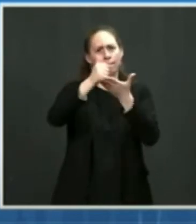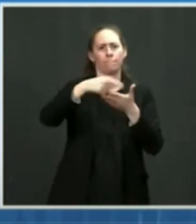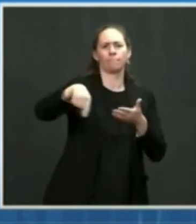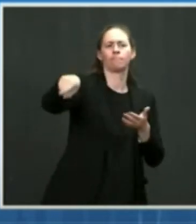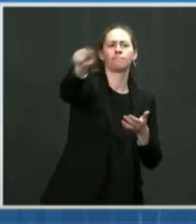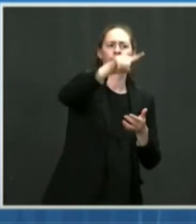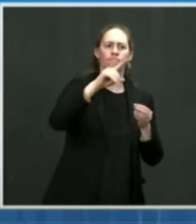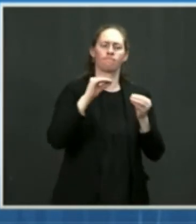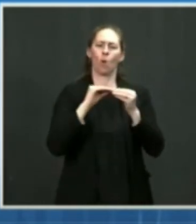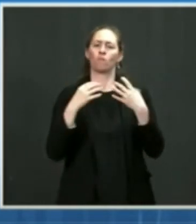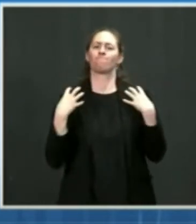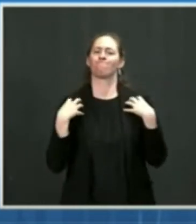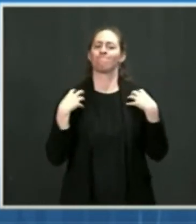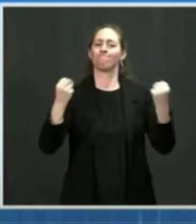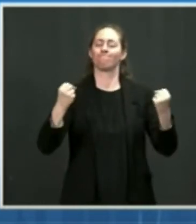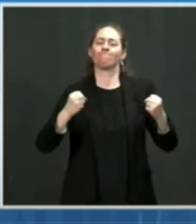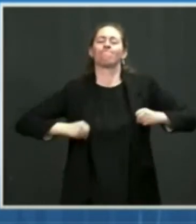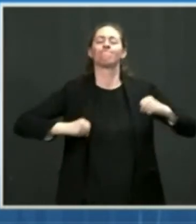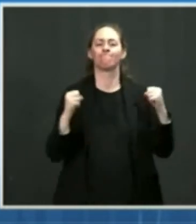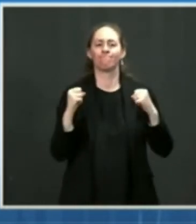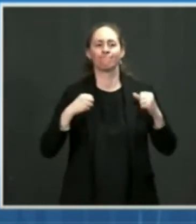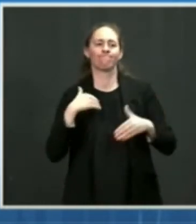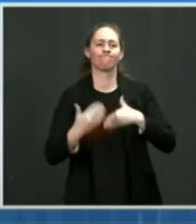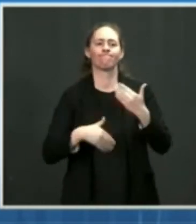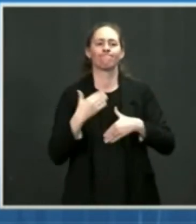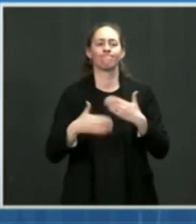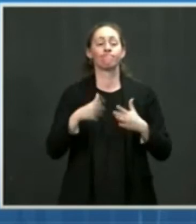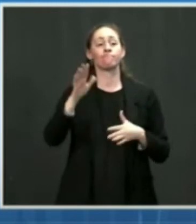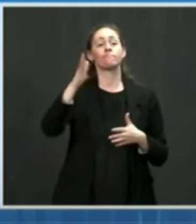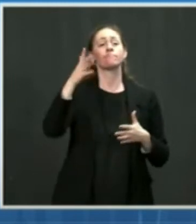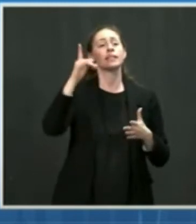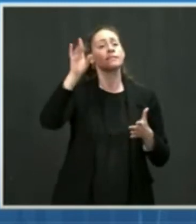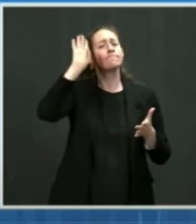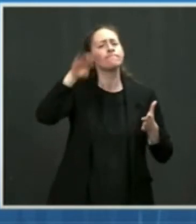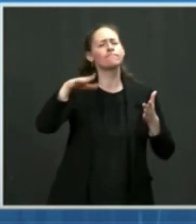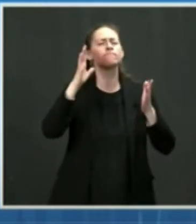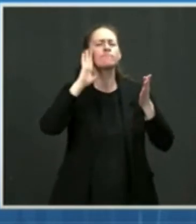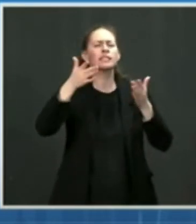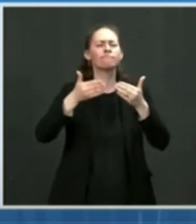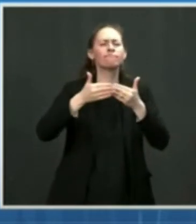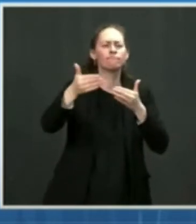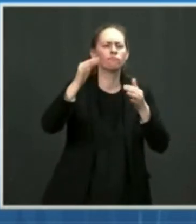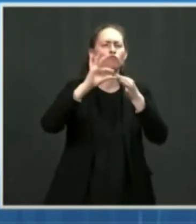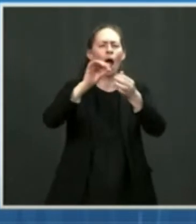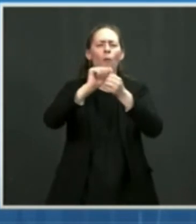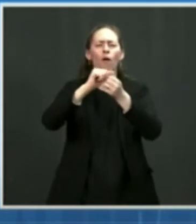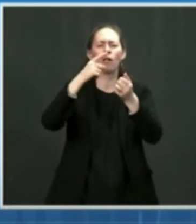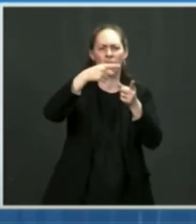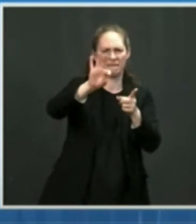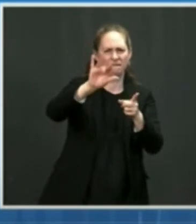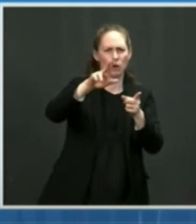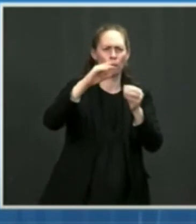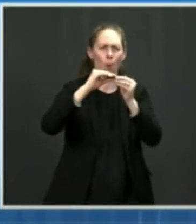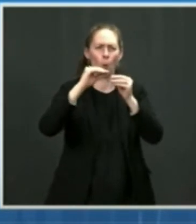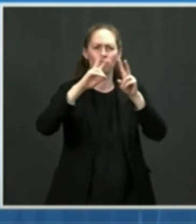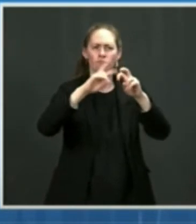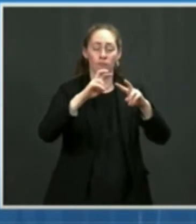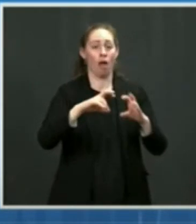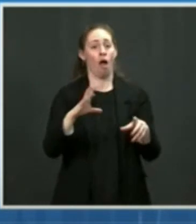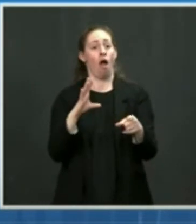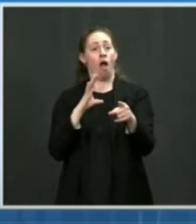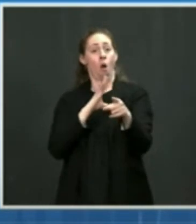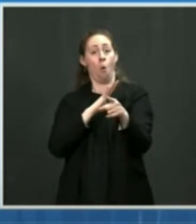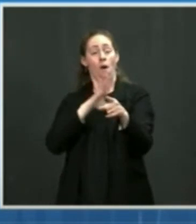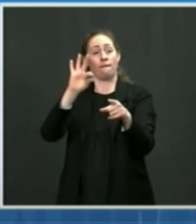of trouble. If you get a little bit more granular on flu, the benefits of flu vaccination